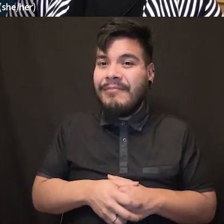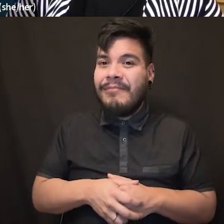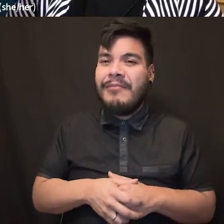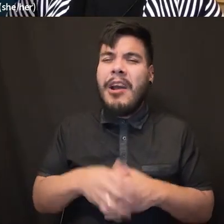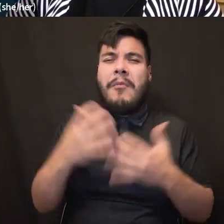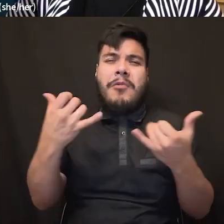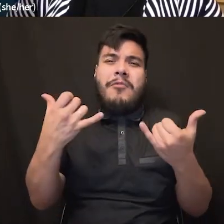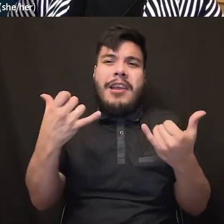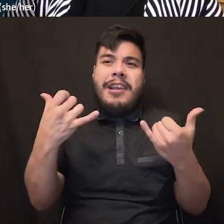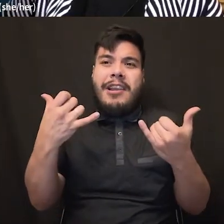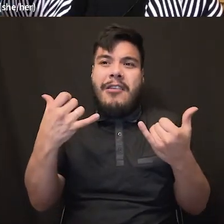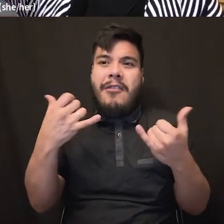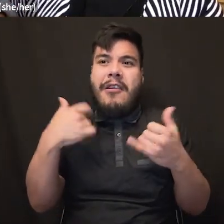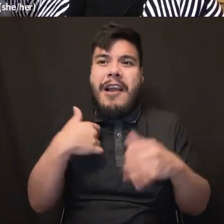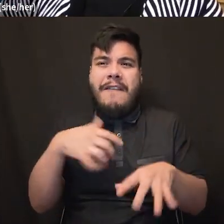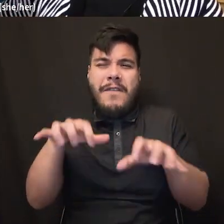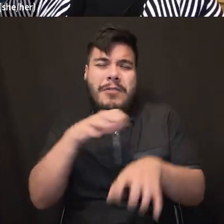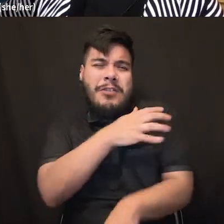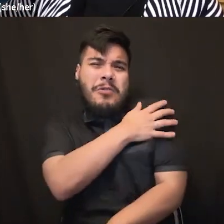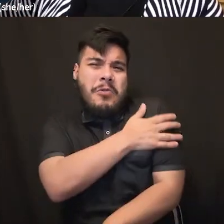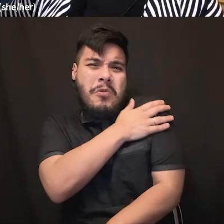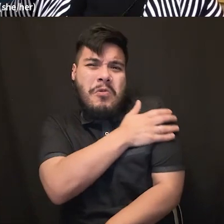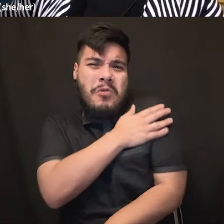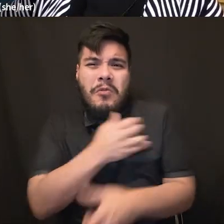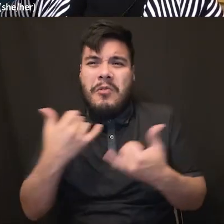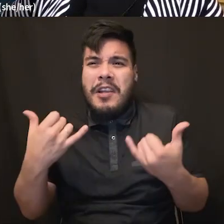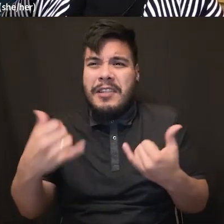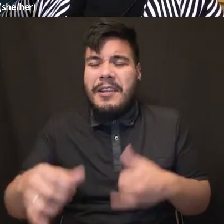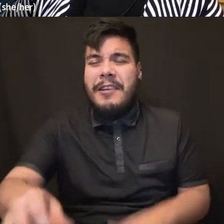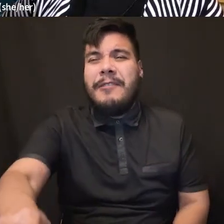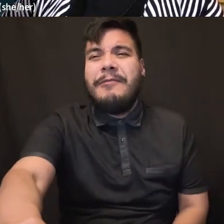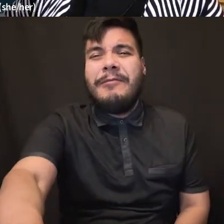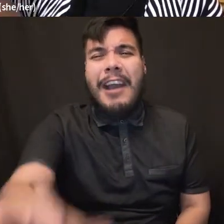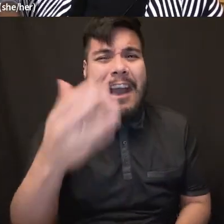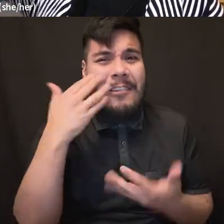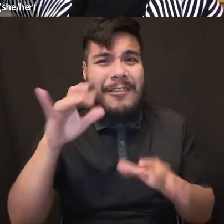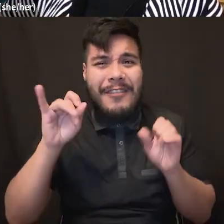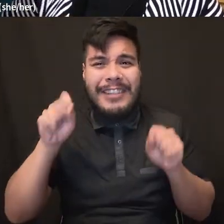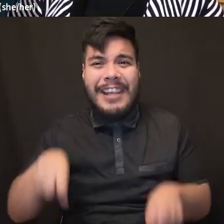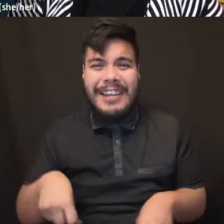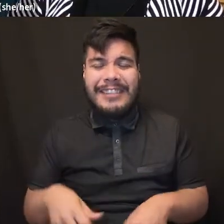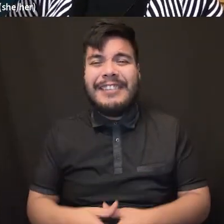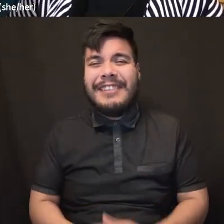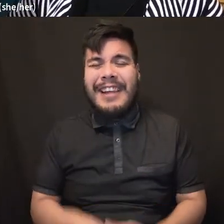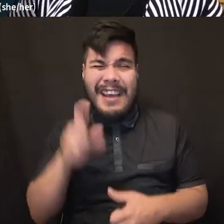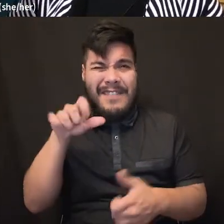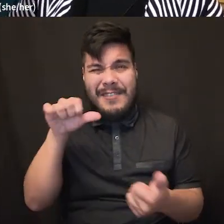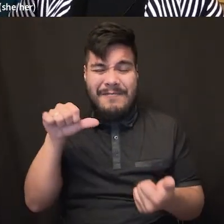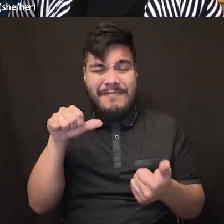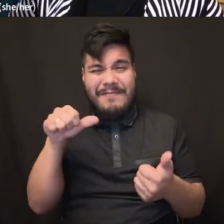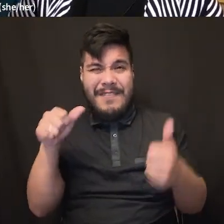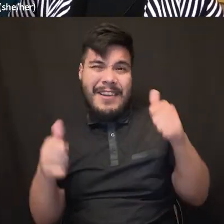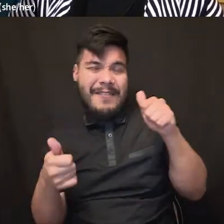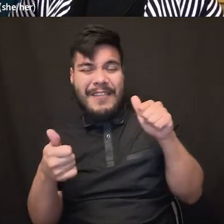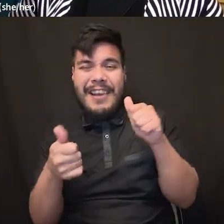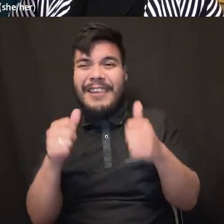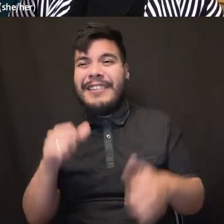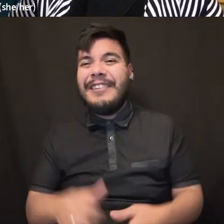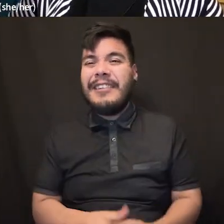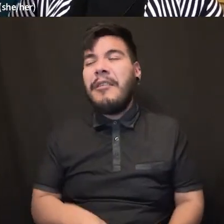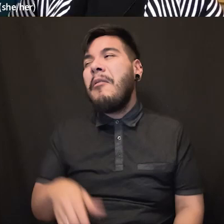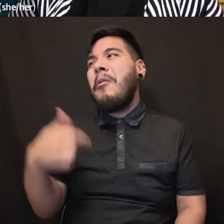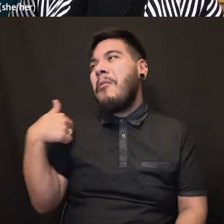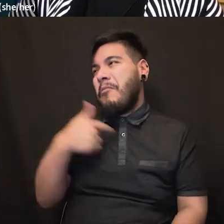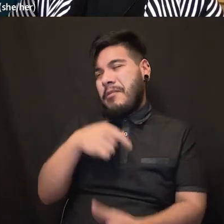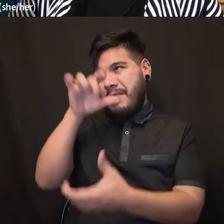right now I have frozen shoulder right now, so I don't know if I can. I have to modify. Well, you know, we believe